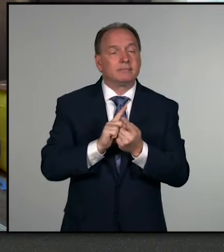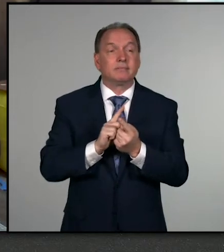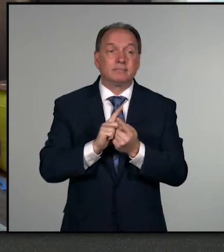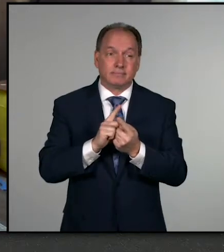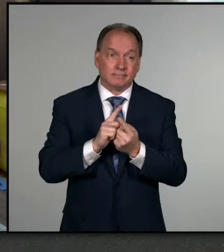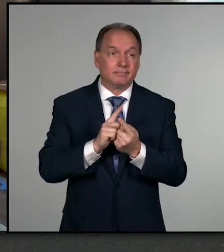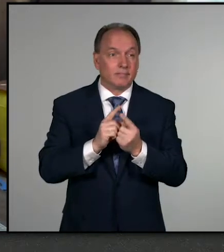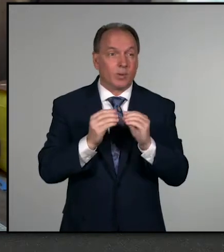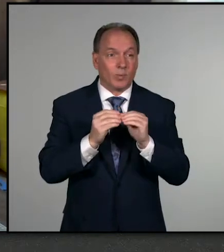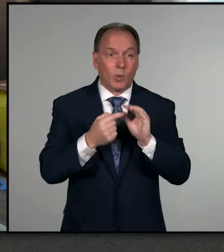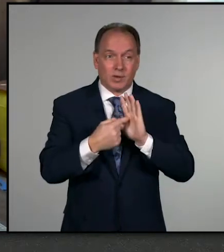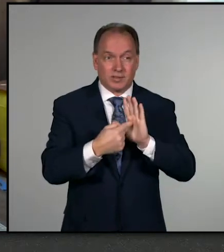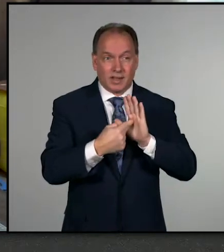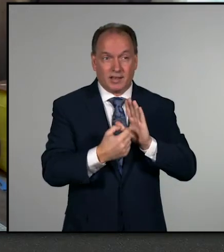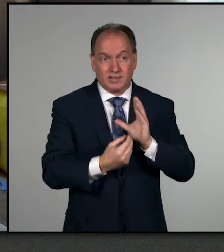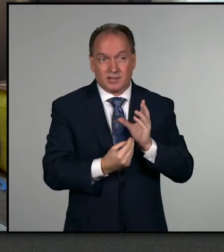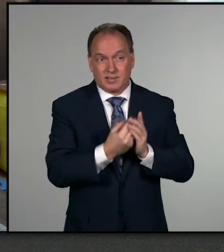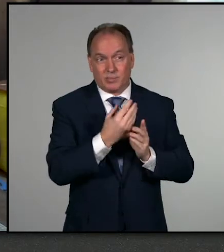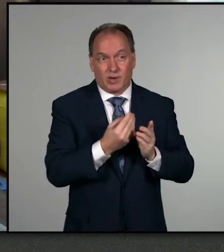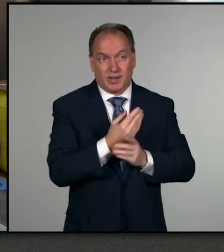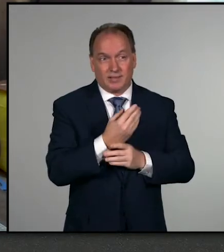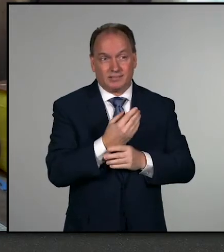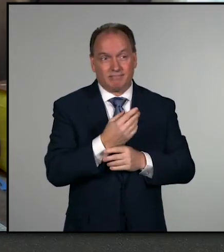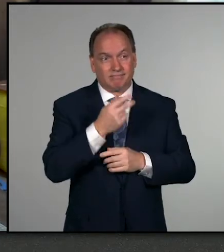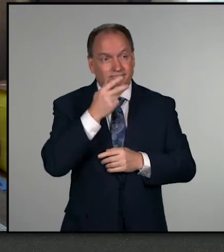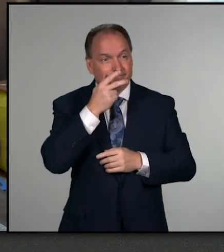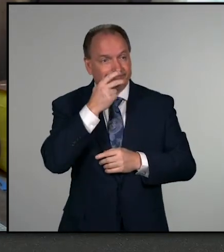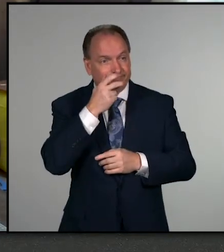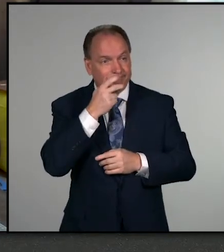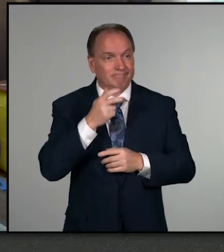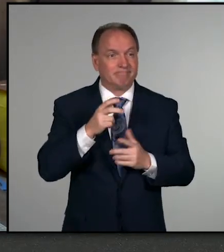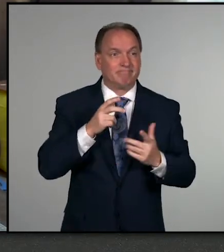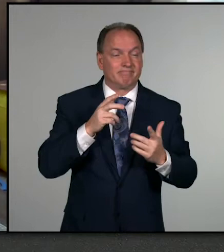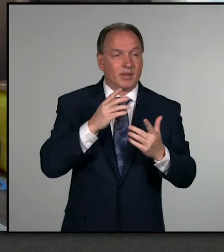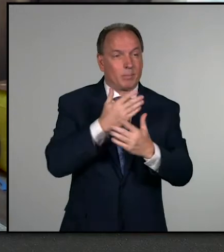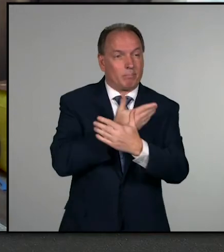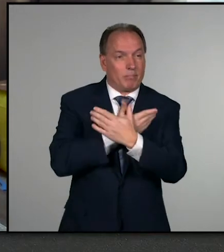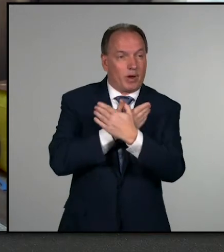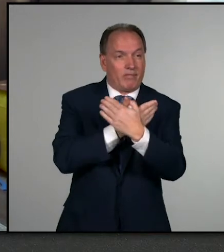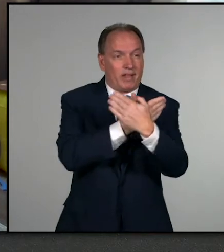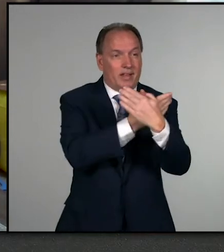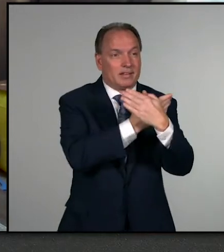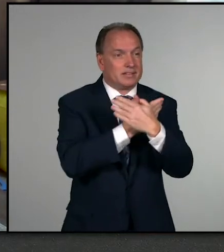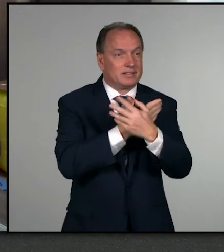More signs of spring, butterflies and ladybugs.